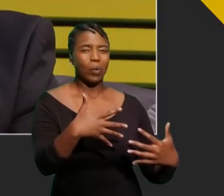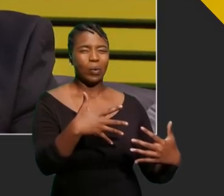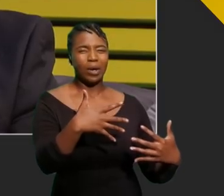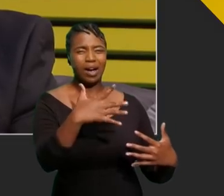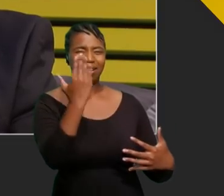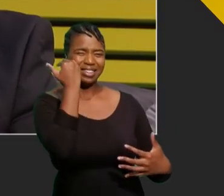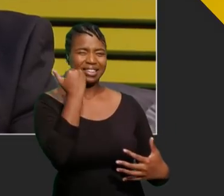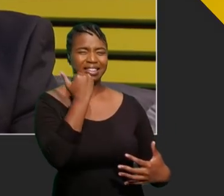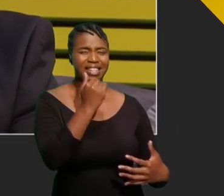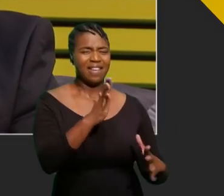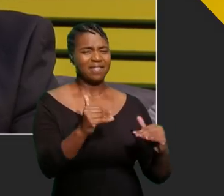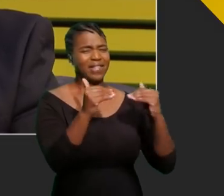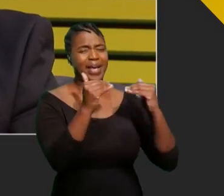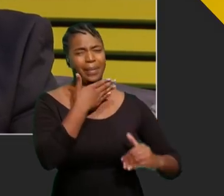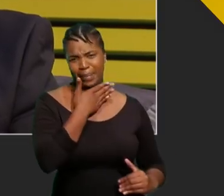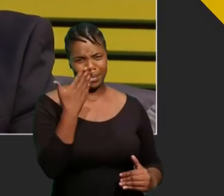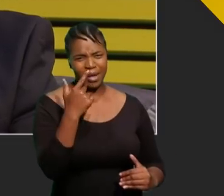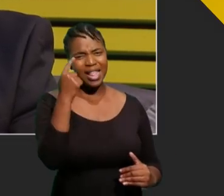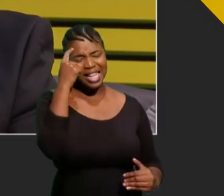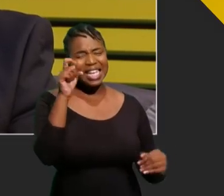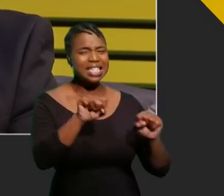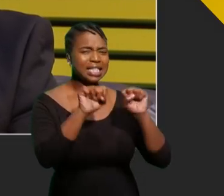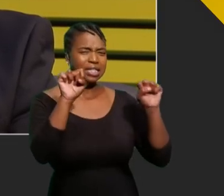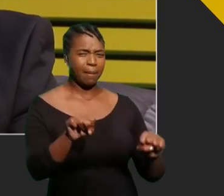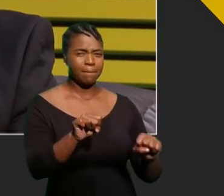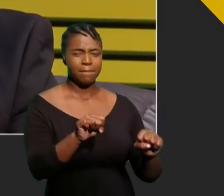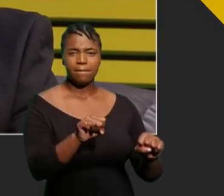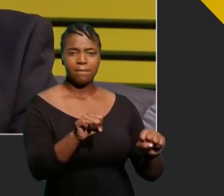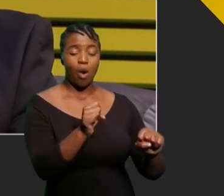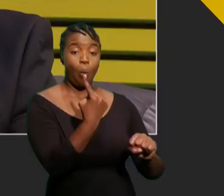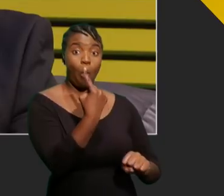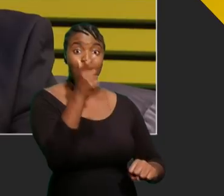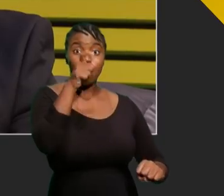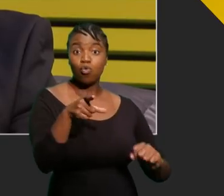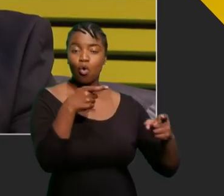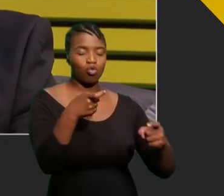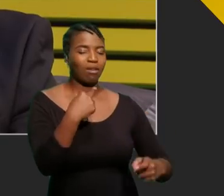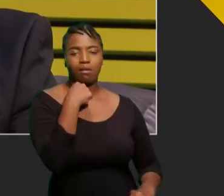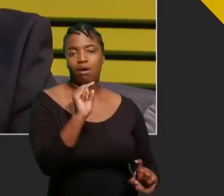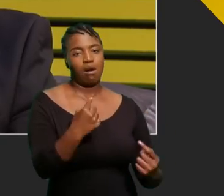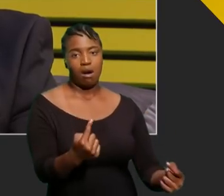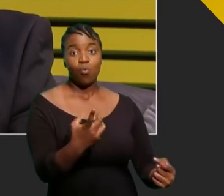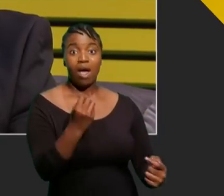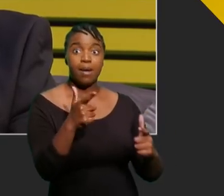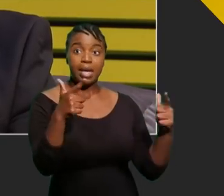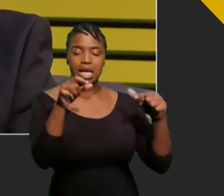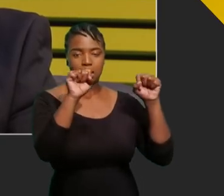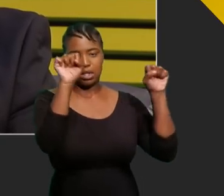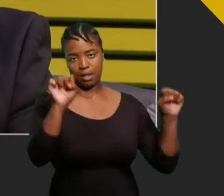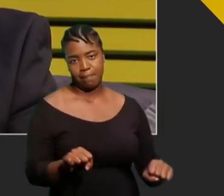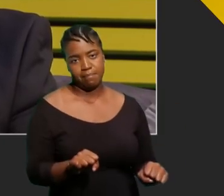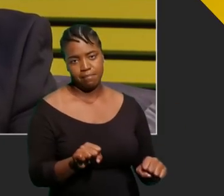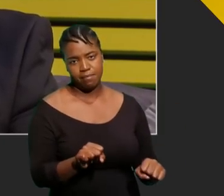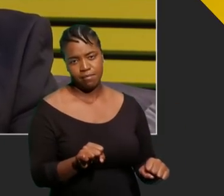think that's a fair comment. I think the system is much bigger than individuals. Yeah. Yes. And our democratic system, criminal justice system,